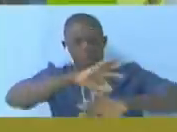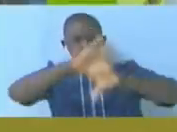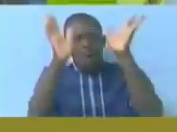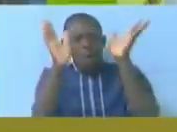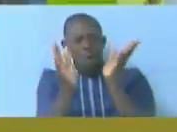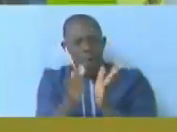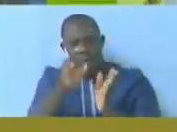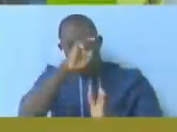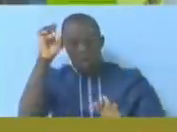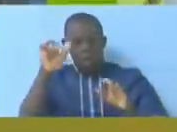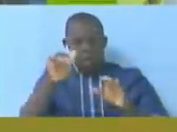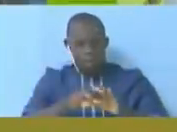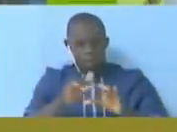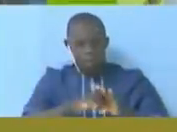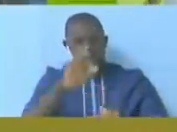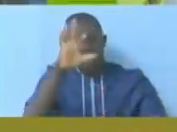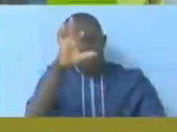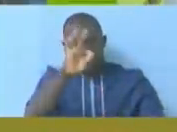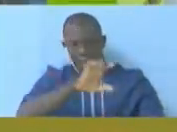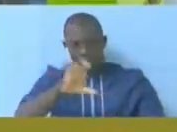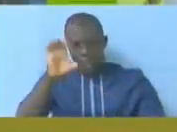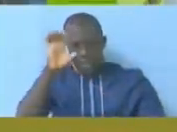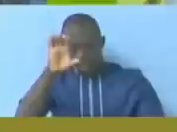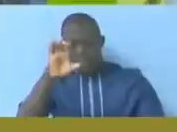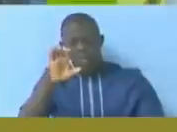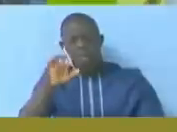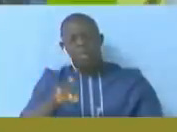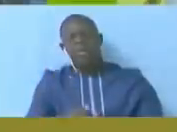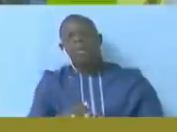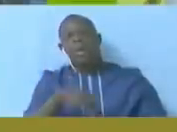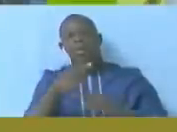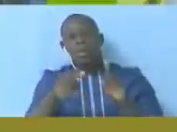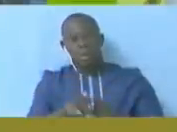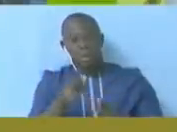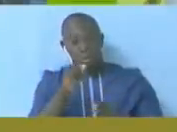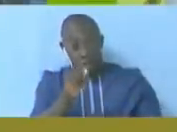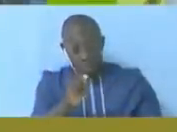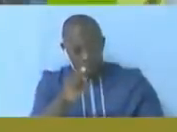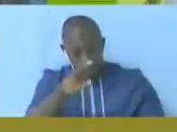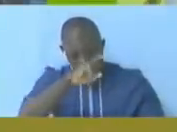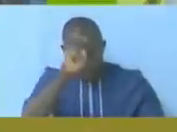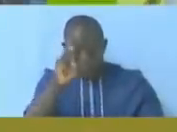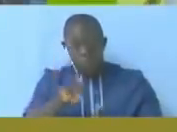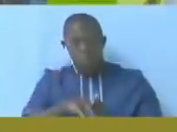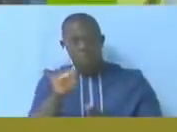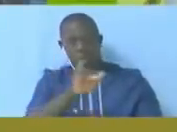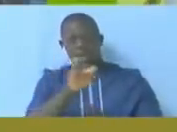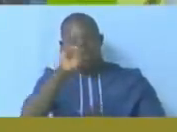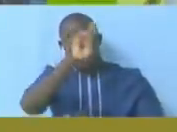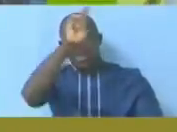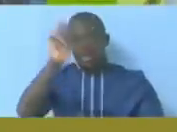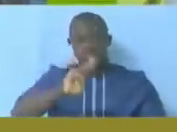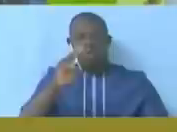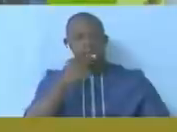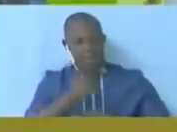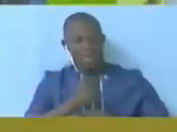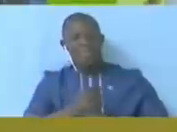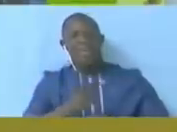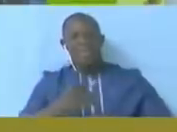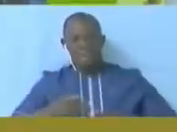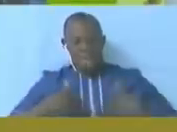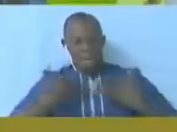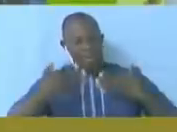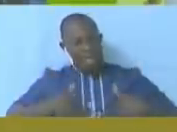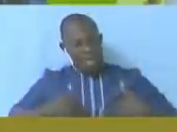Reconciliation Commission. It's a service which the nation appreciates very much.